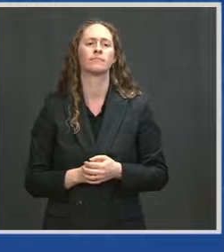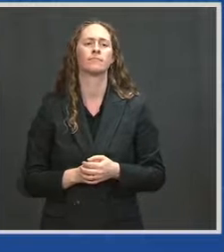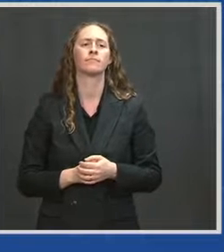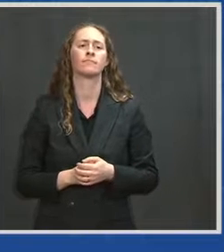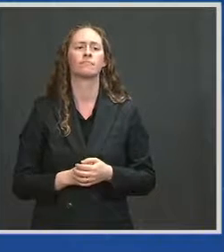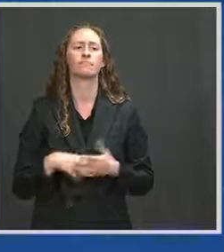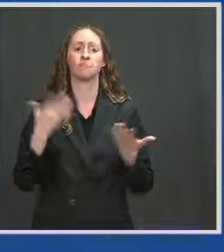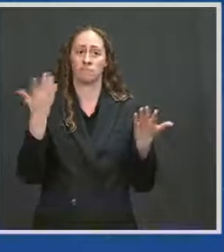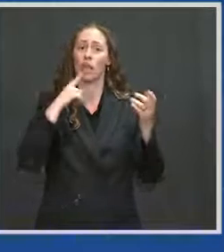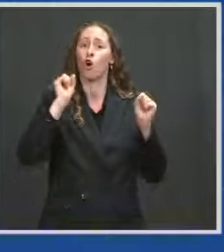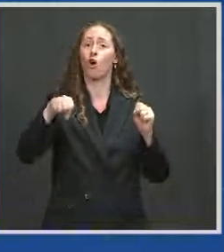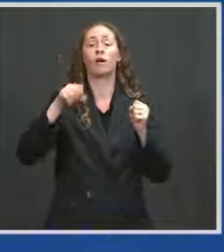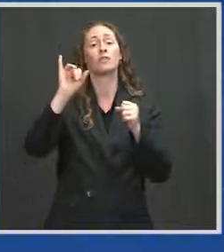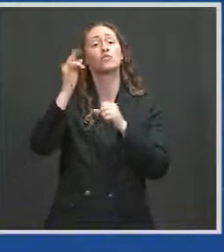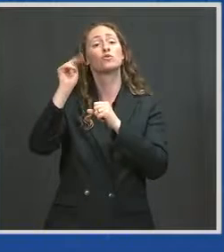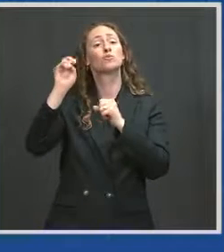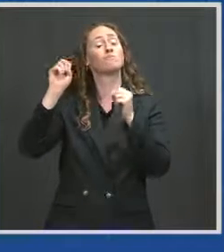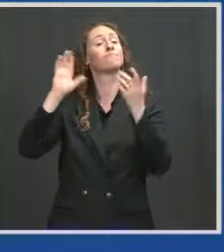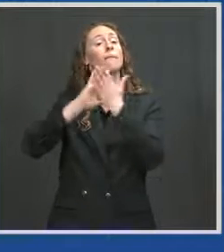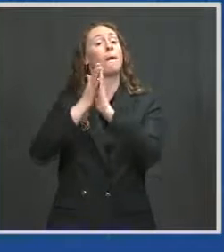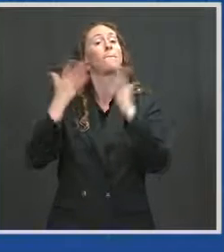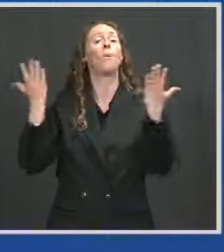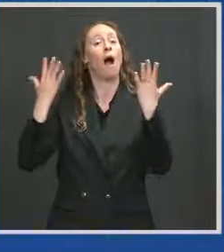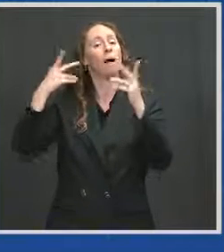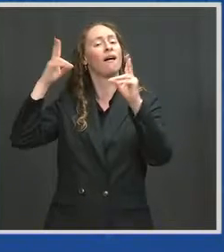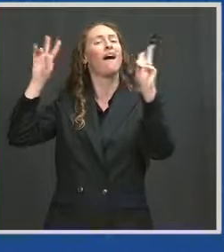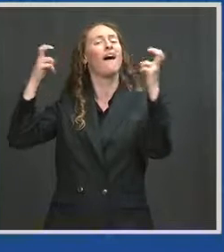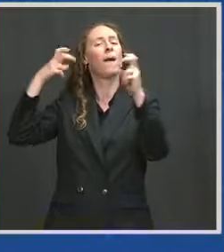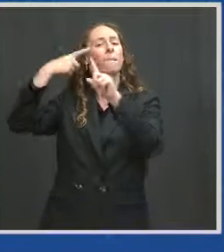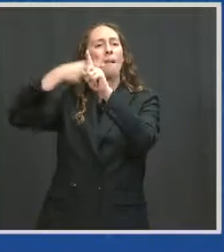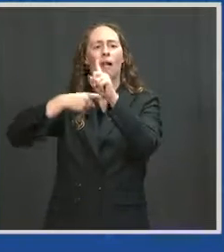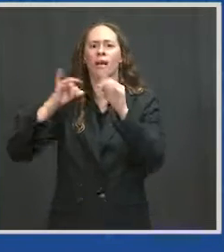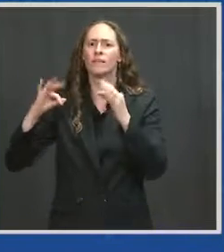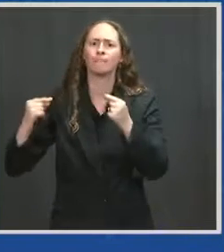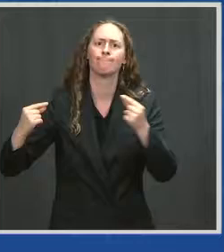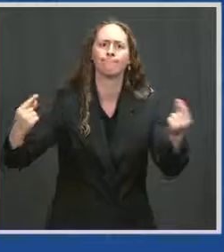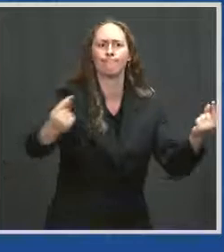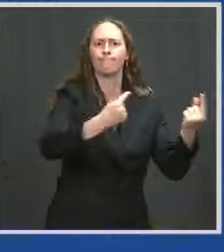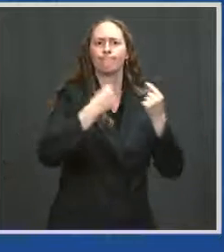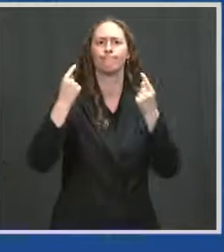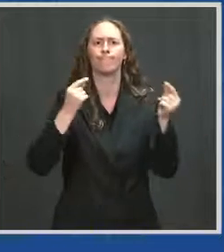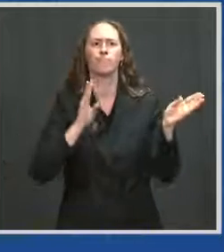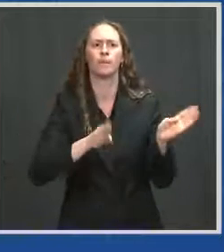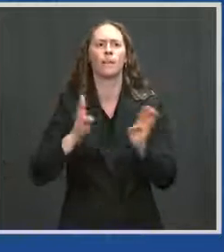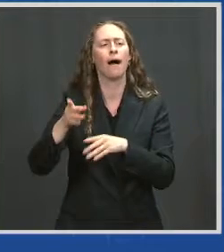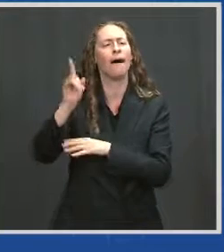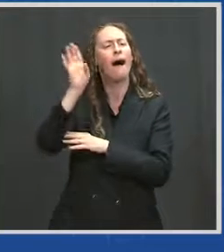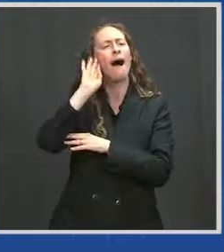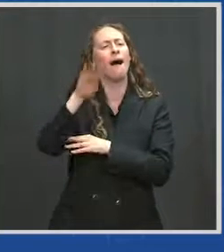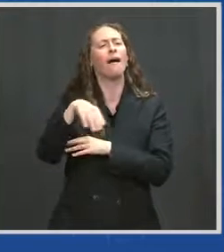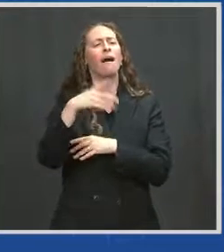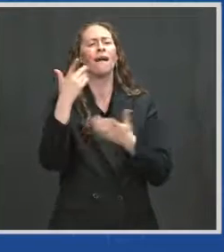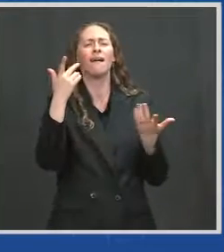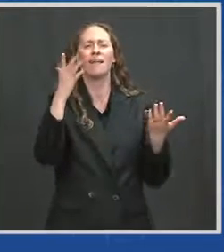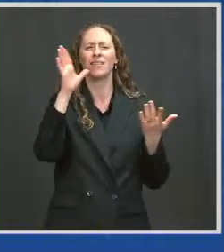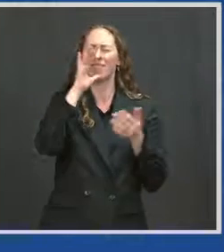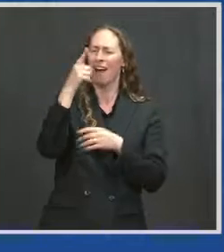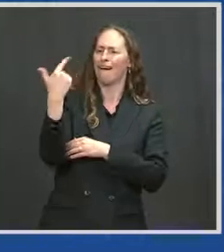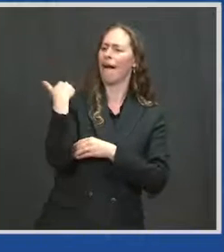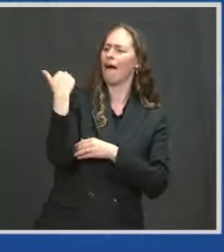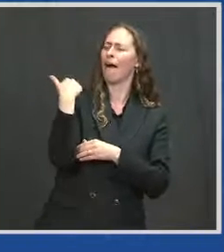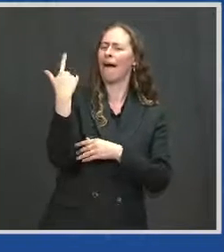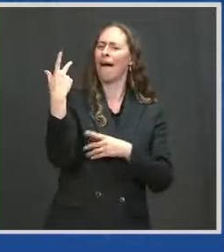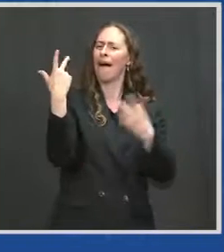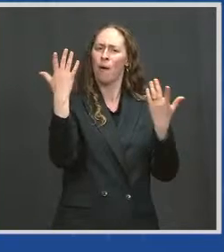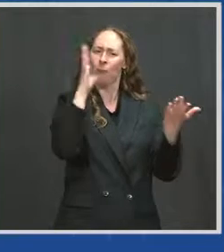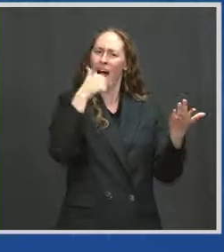I hear all the folks on TV saying, why doesn't Biden get this done? Well, because Biden only has a majority of